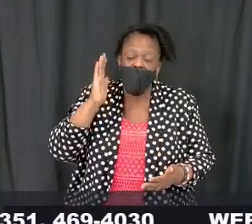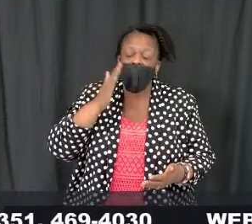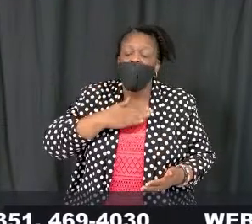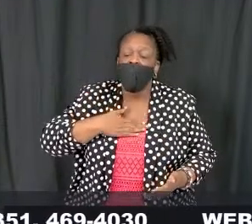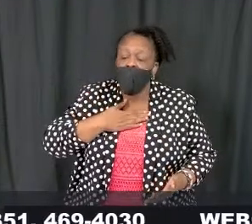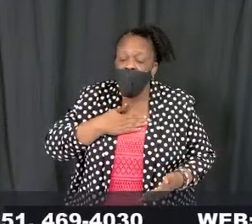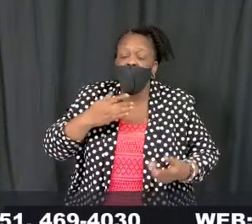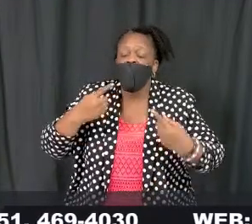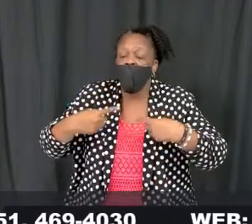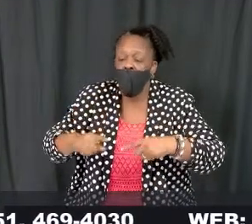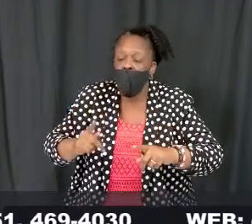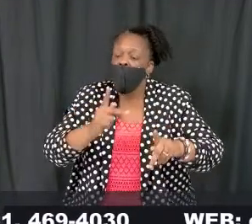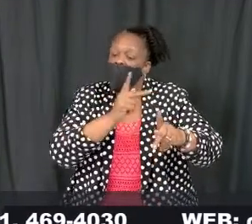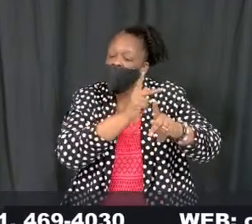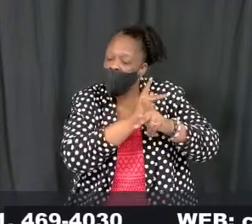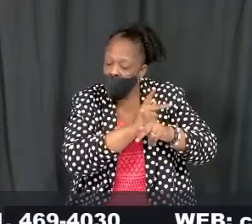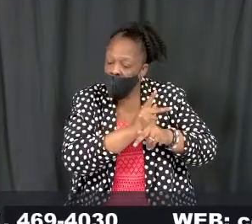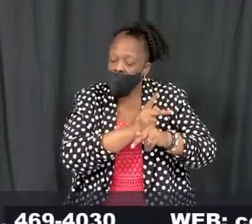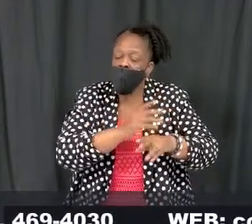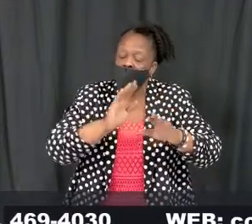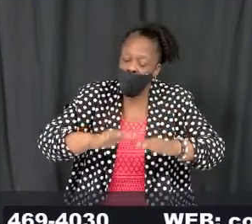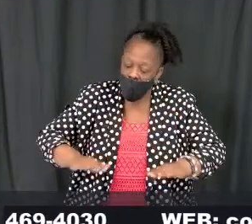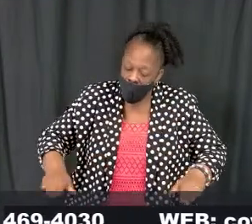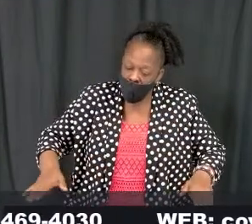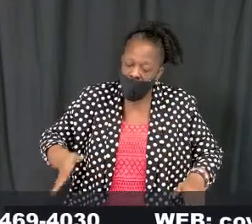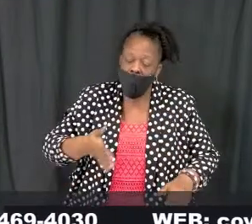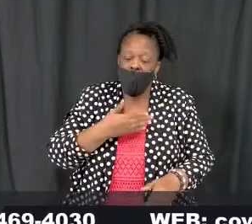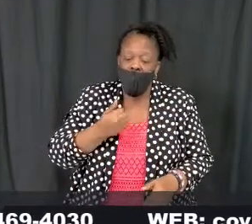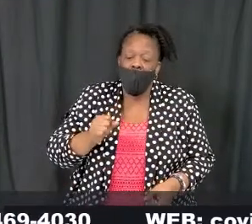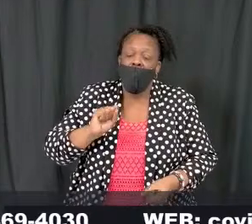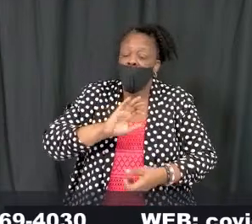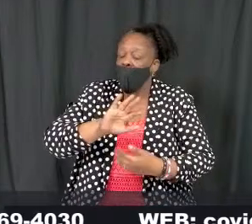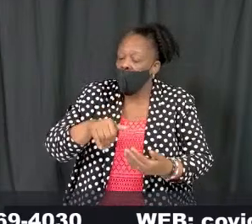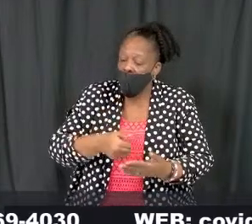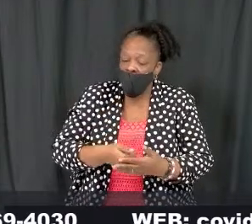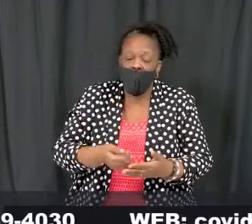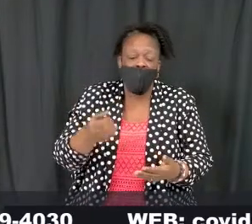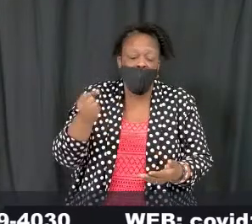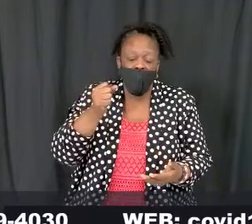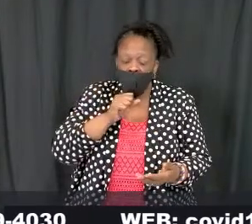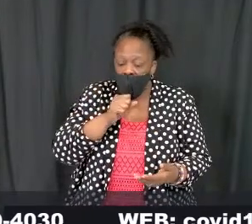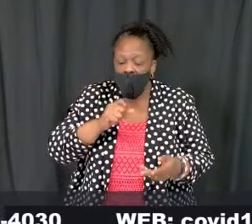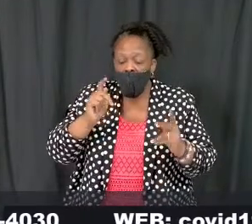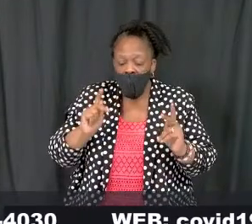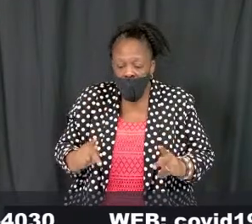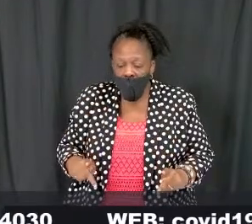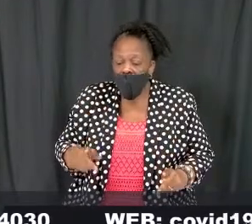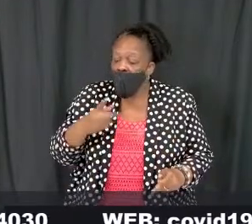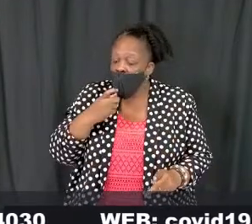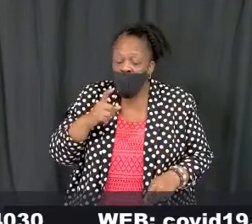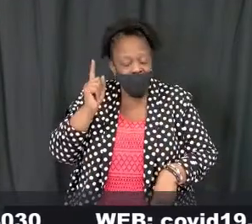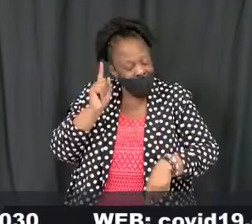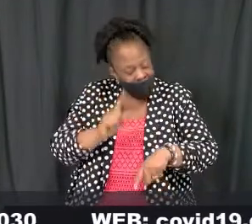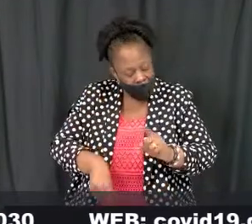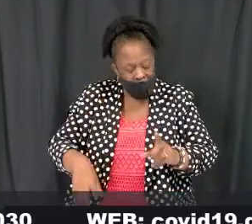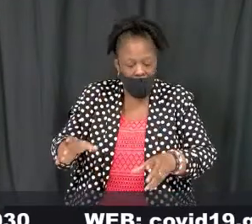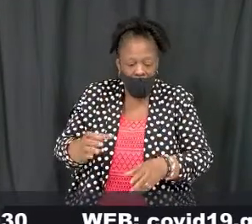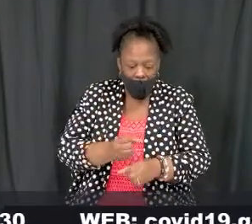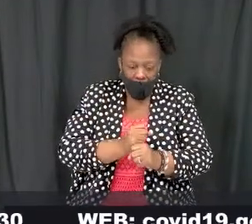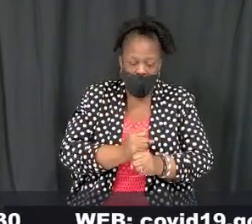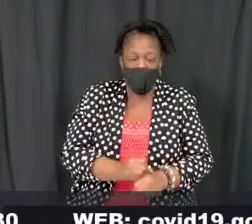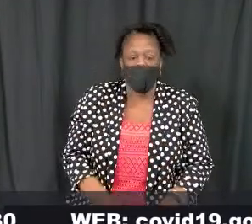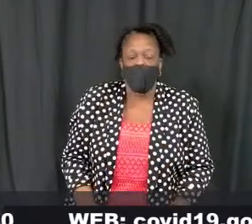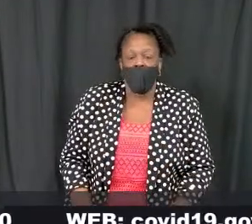by the vaccine. This positive case should, however, serve as a wake-up call for all. It should be a